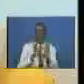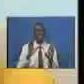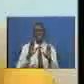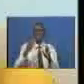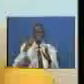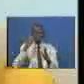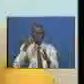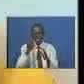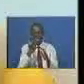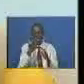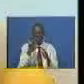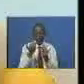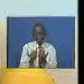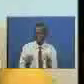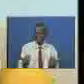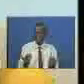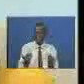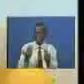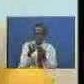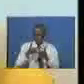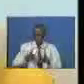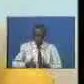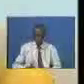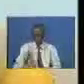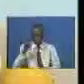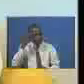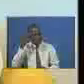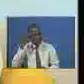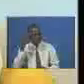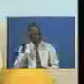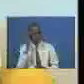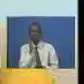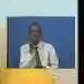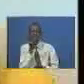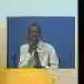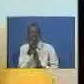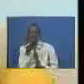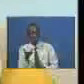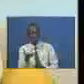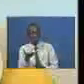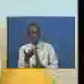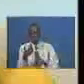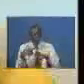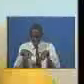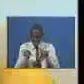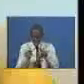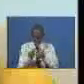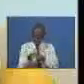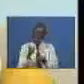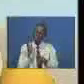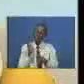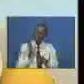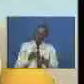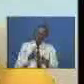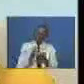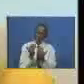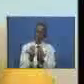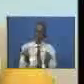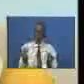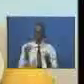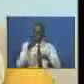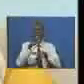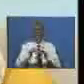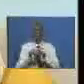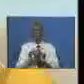child born to born to black parents and the brunt of the whole situation is taken by the woman the mother of the child the mother of the child most of these